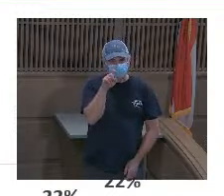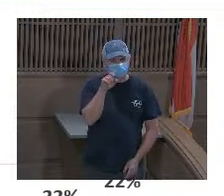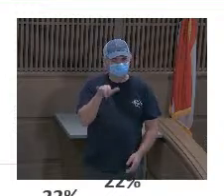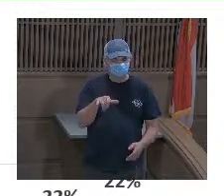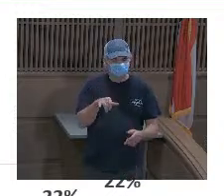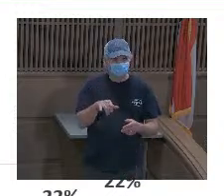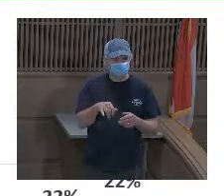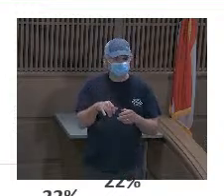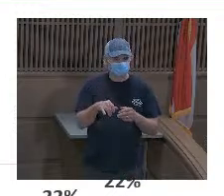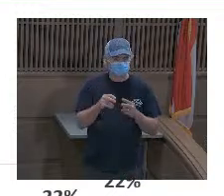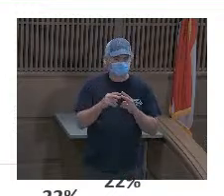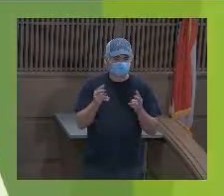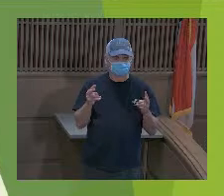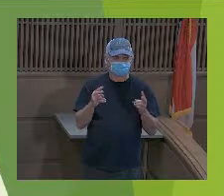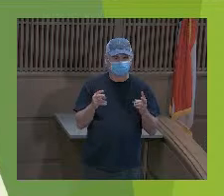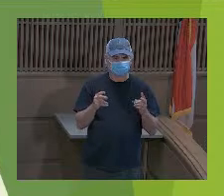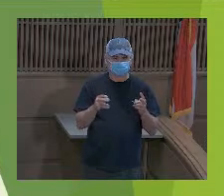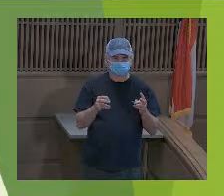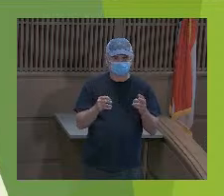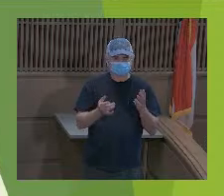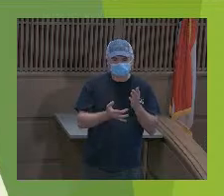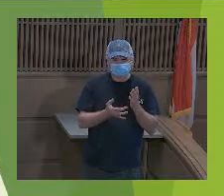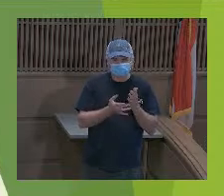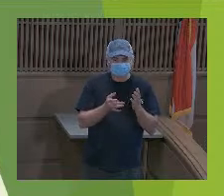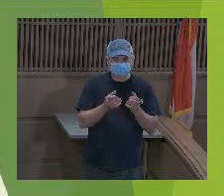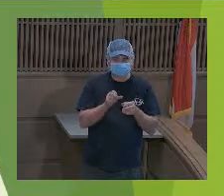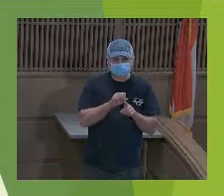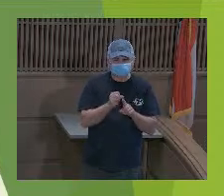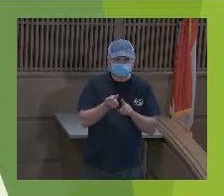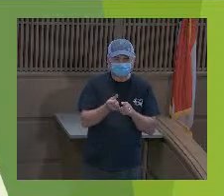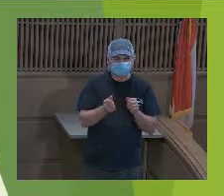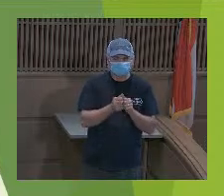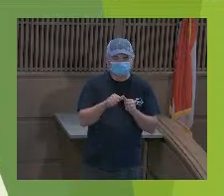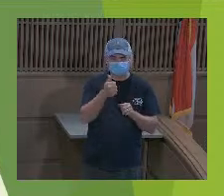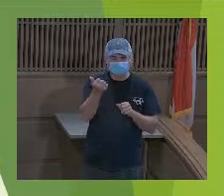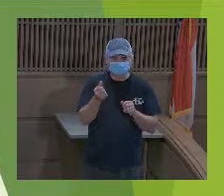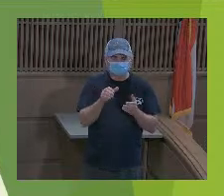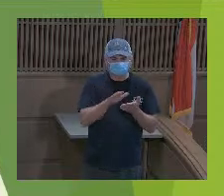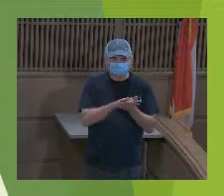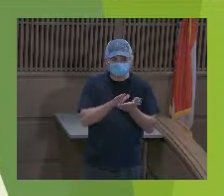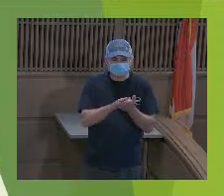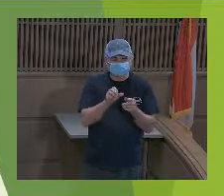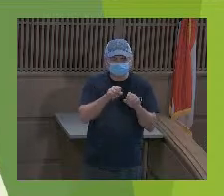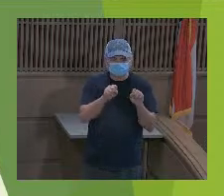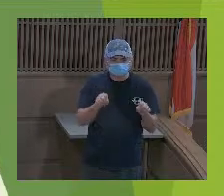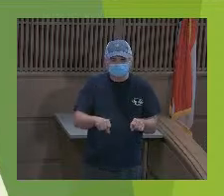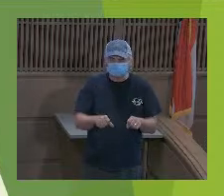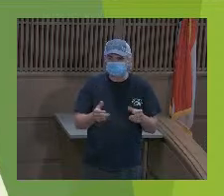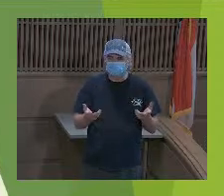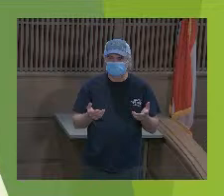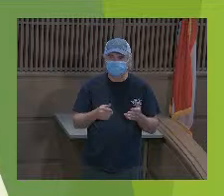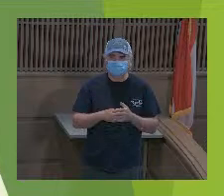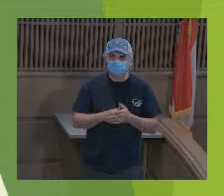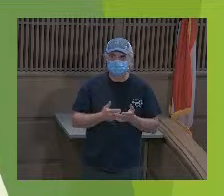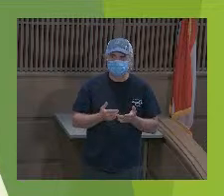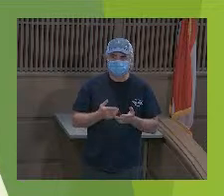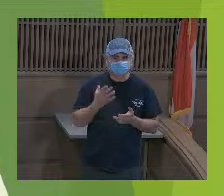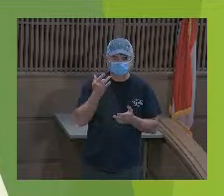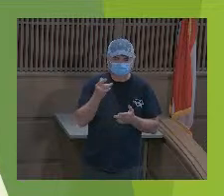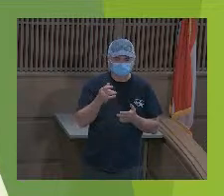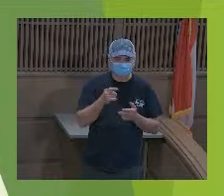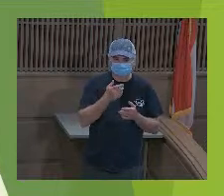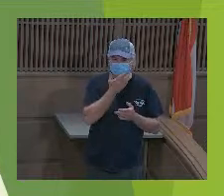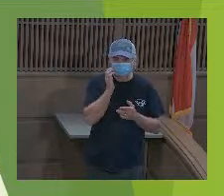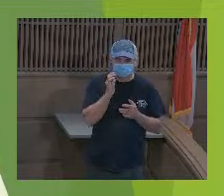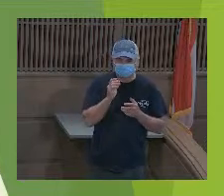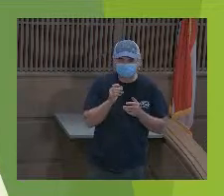systems. But moving forward, these are the numbers from Phoebe Putney Health Systems, and I think this is going to